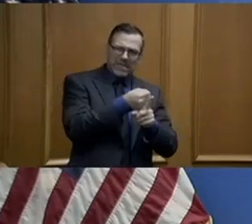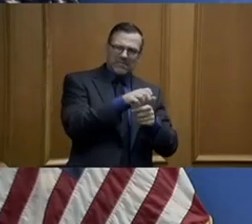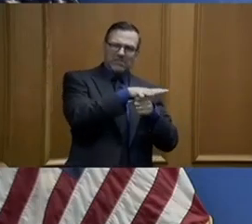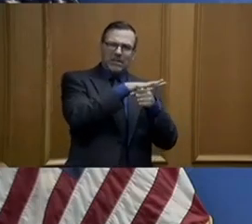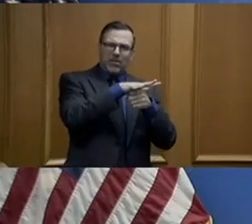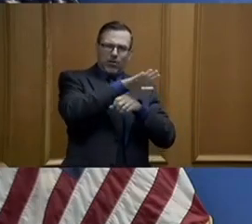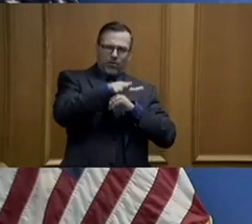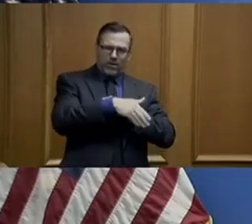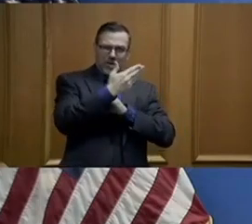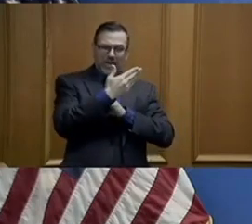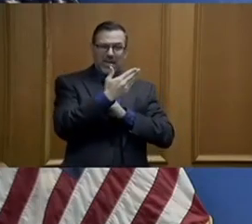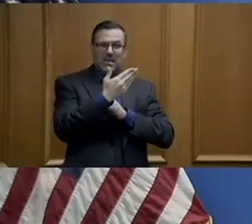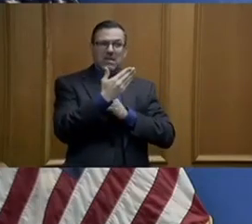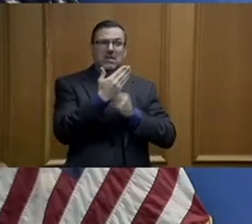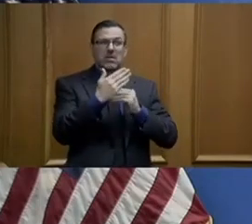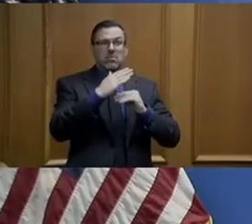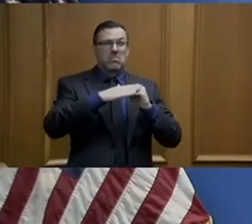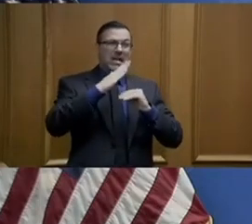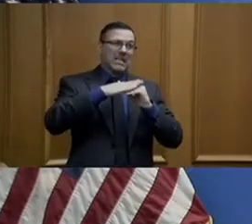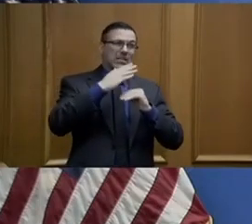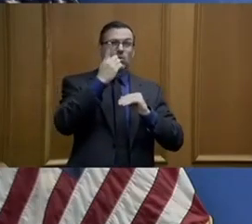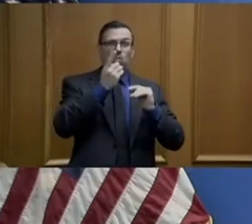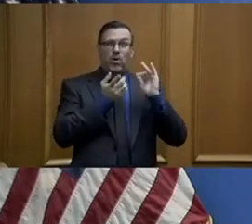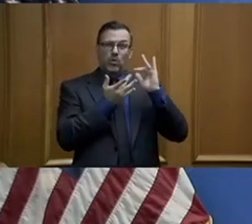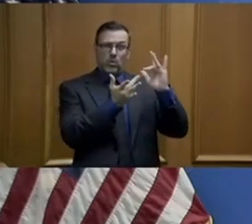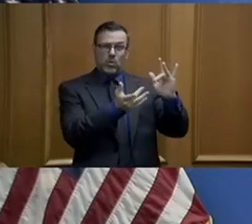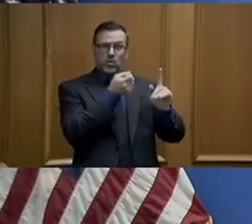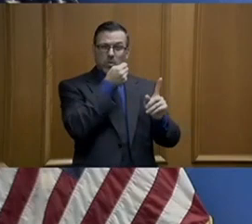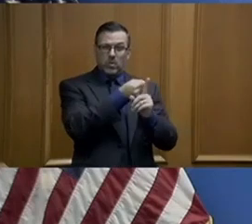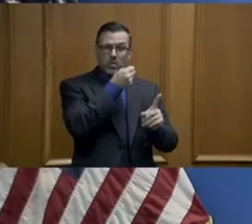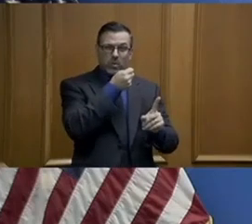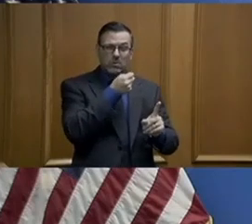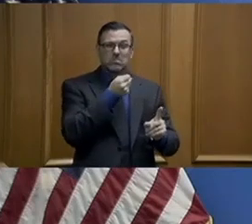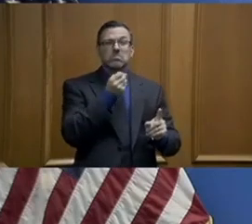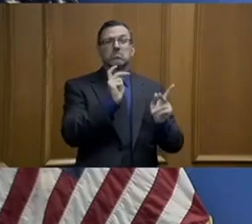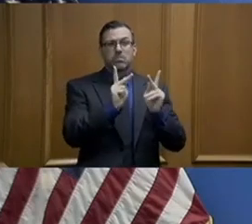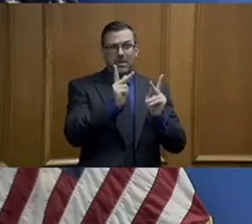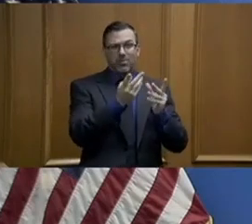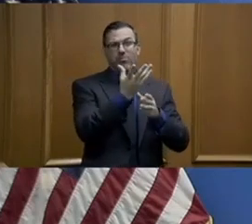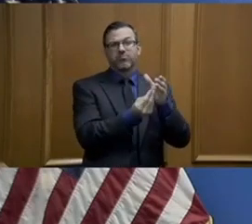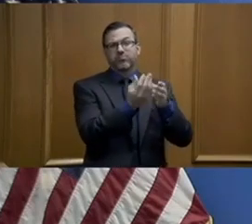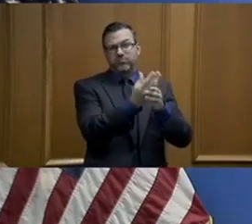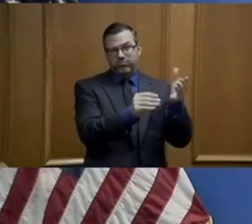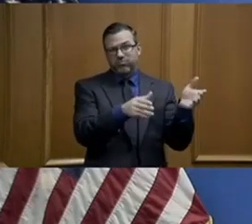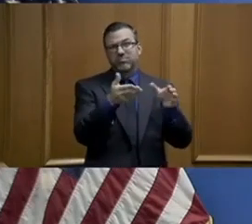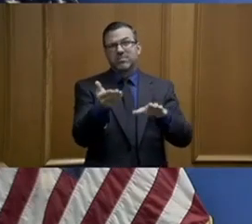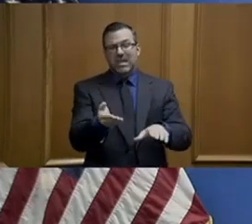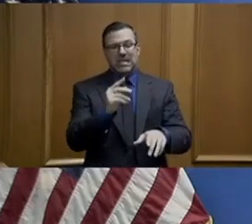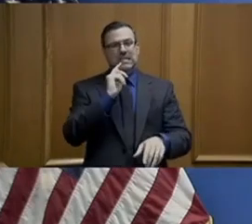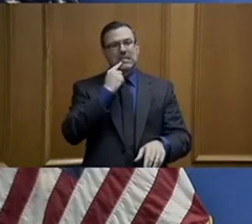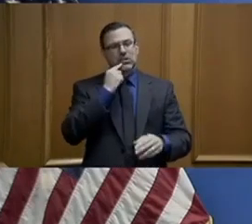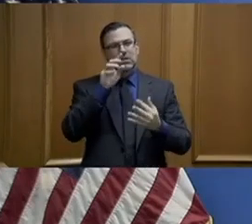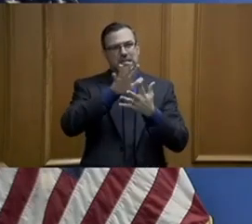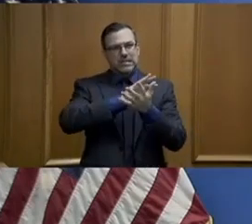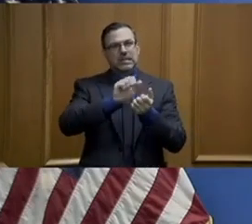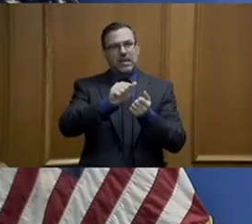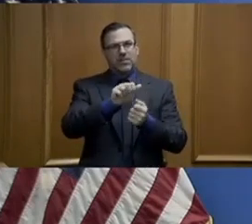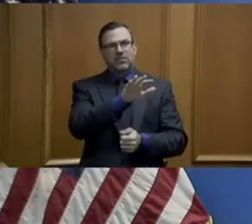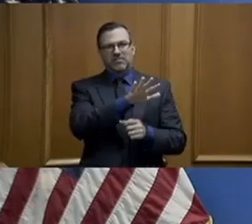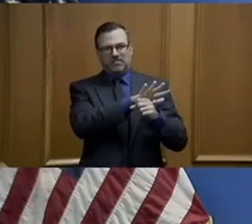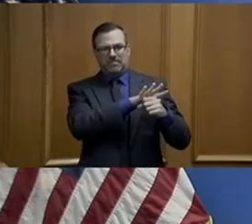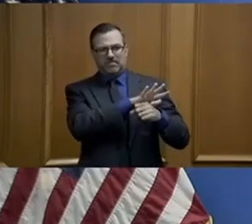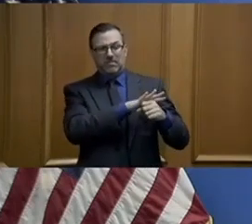At least one tornado touched down. There has been loss of life and significant damage in that region. As of right now, we know